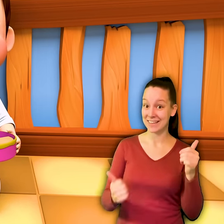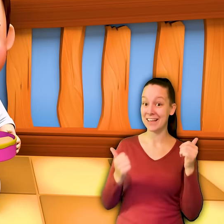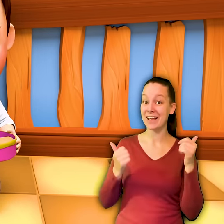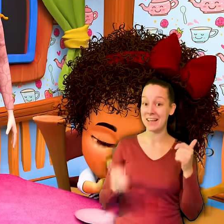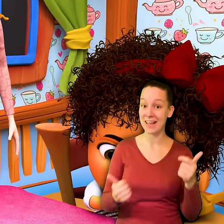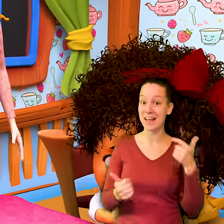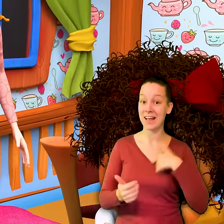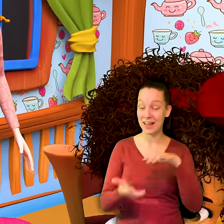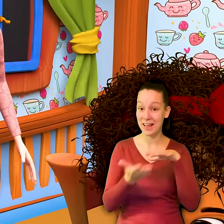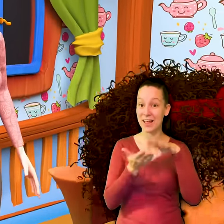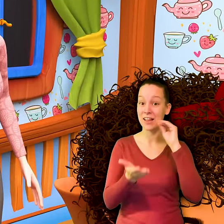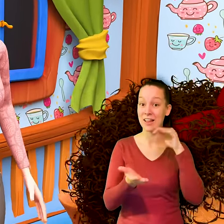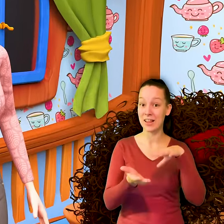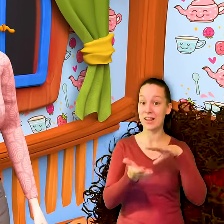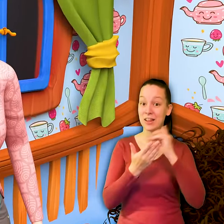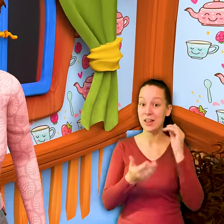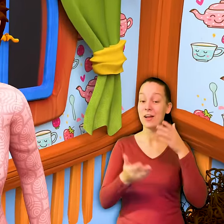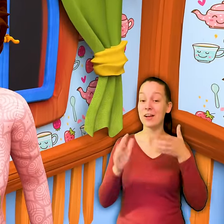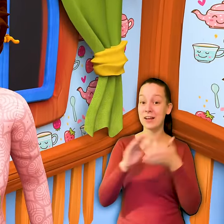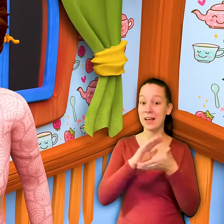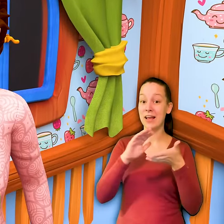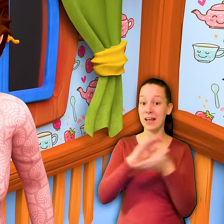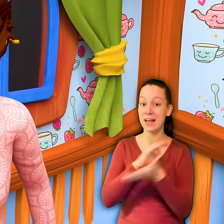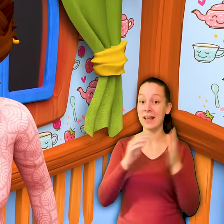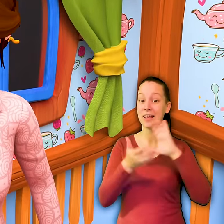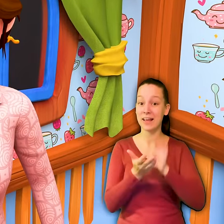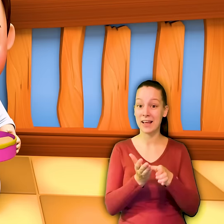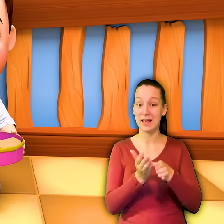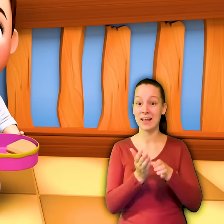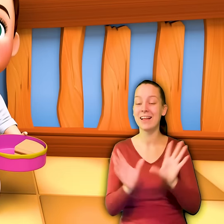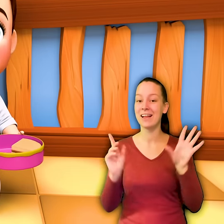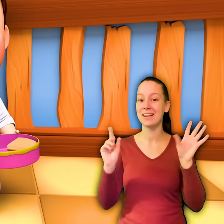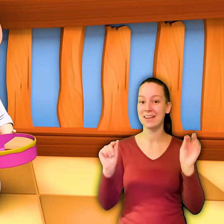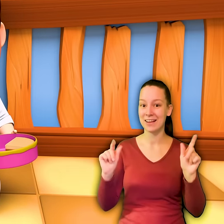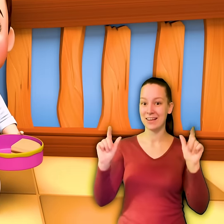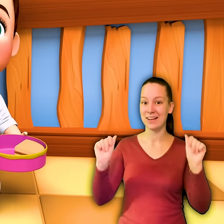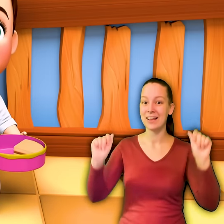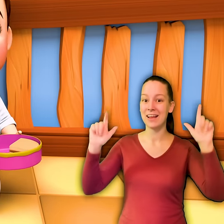today i learned to bake a cake